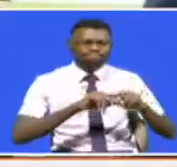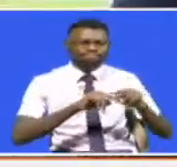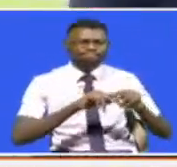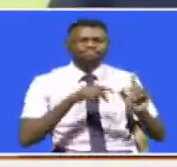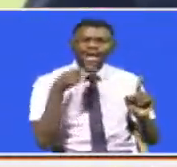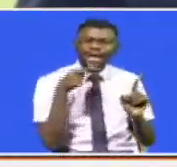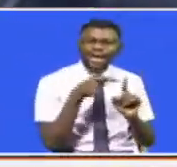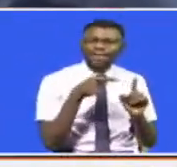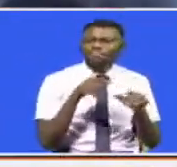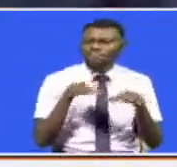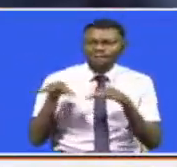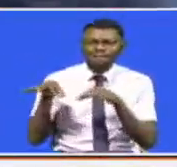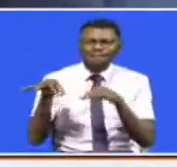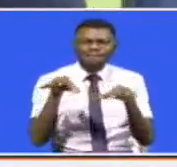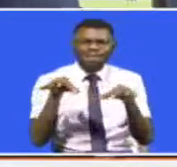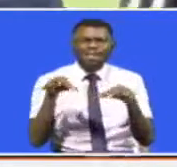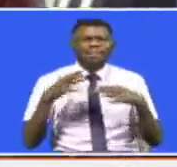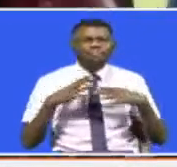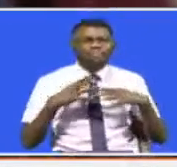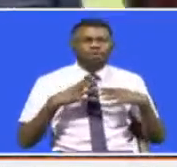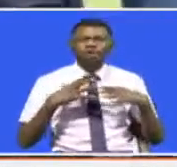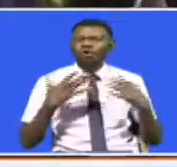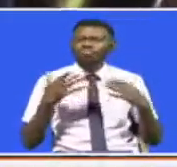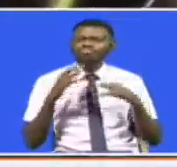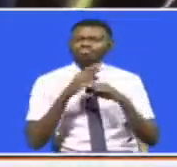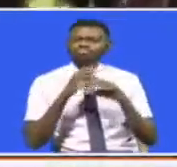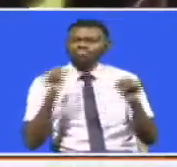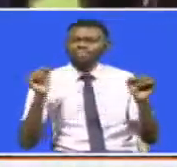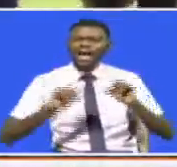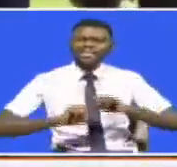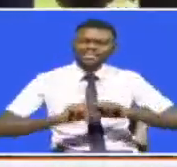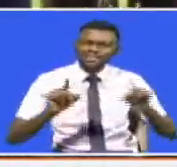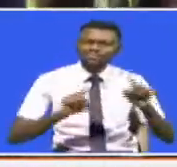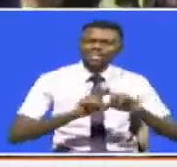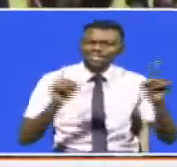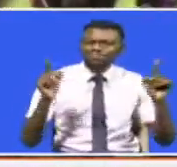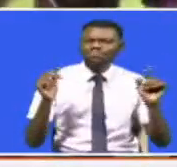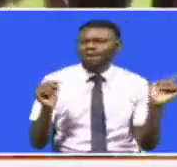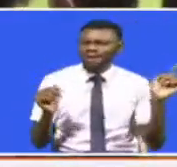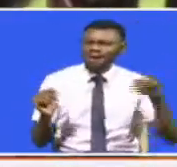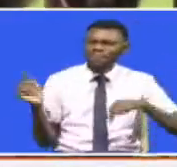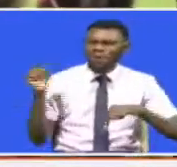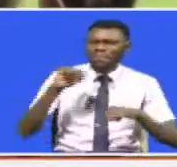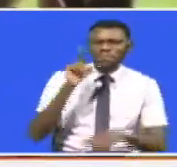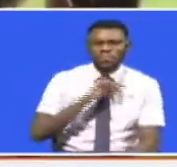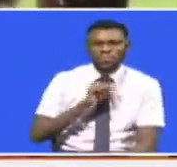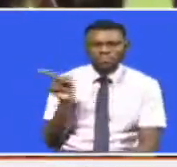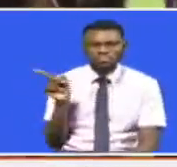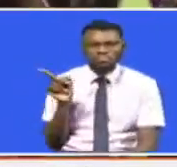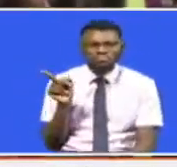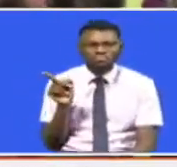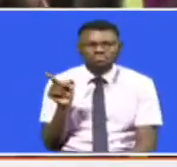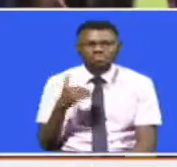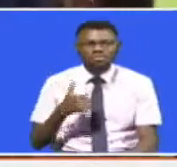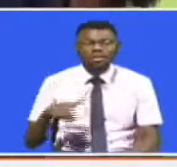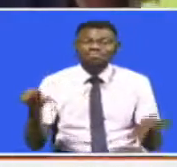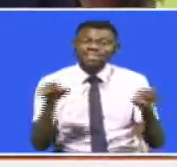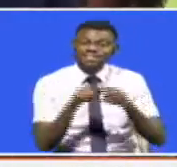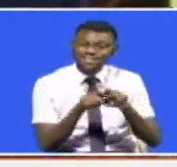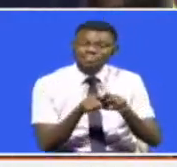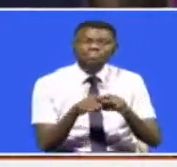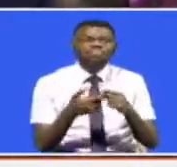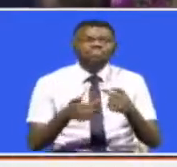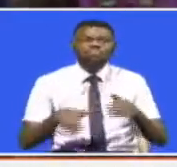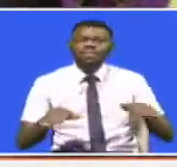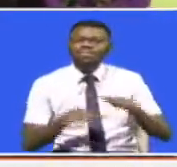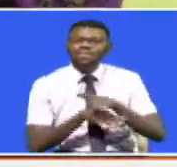that was attended by different heads of state and dignitaries. Pastor Dorcas Rigathi. As part of the protocol,